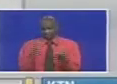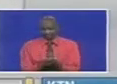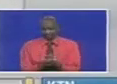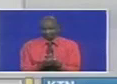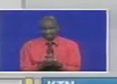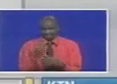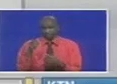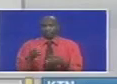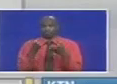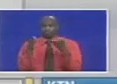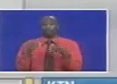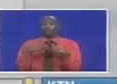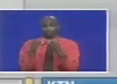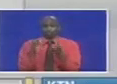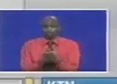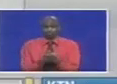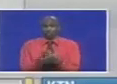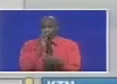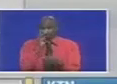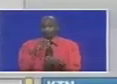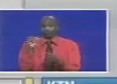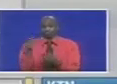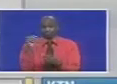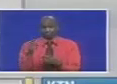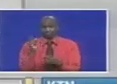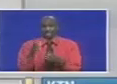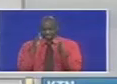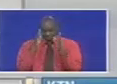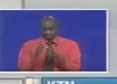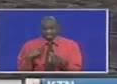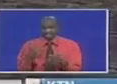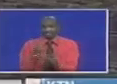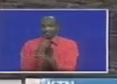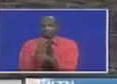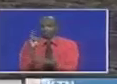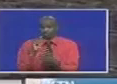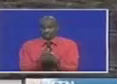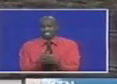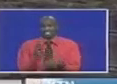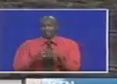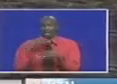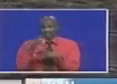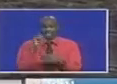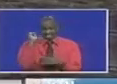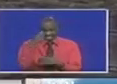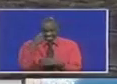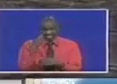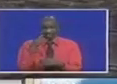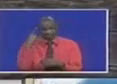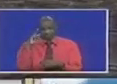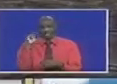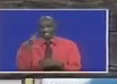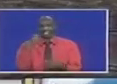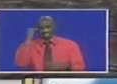vowed to promote provision of water for irrigation and human use, among other things. after the Kenyans for Kenya initiative, which saw